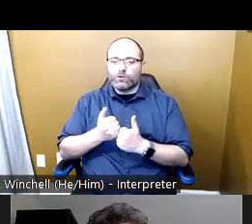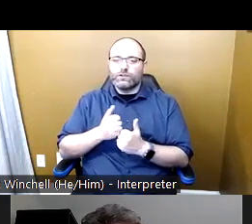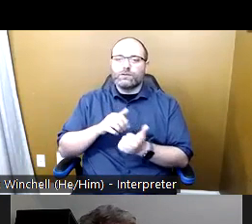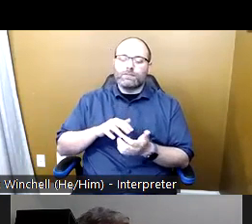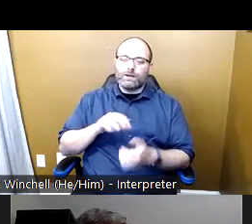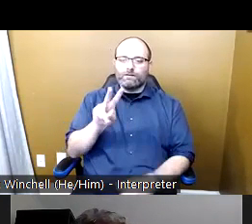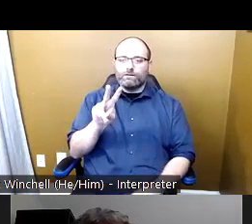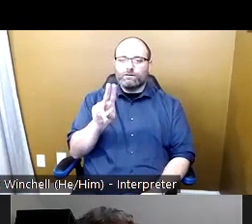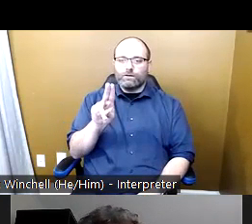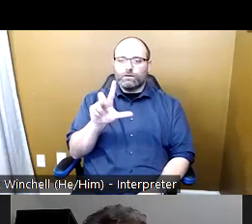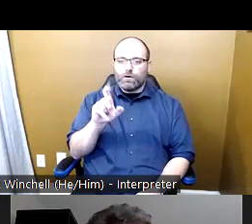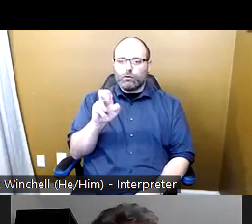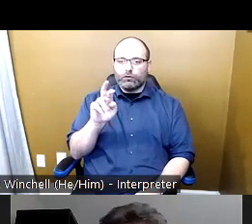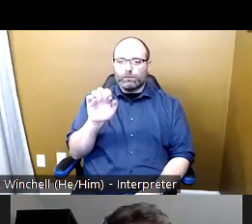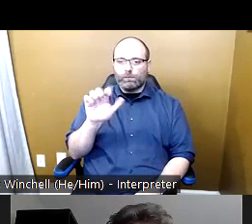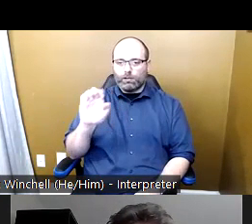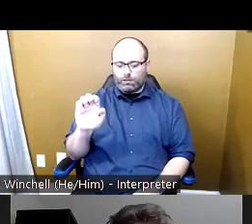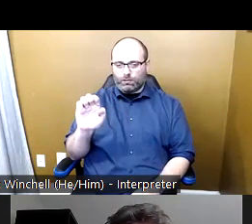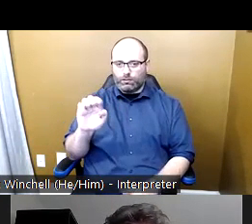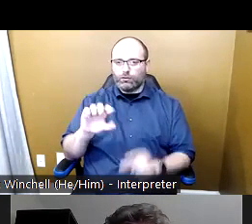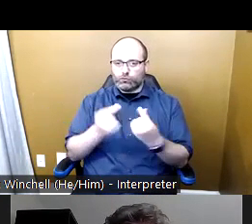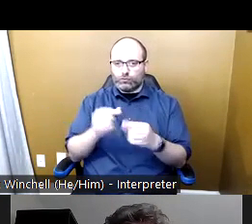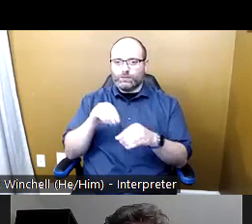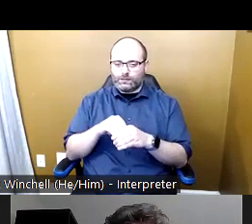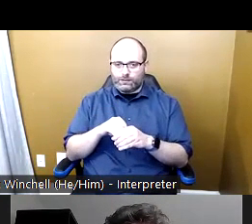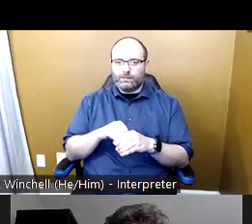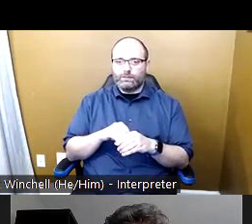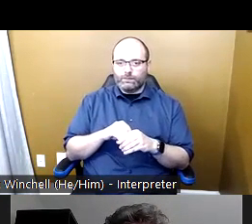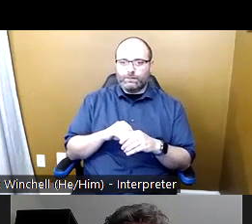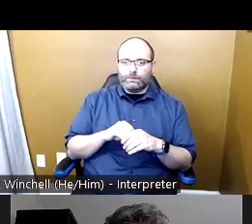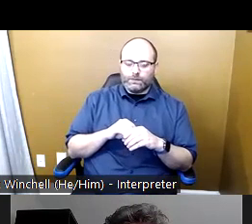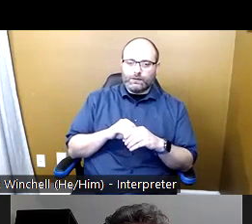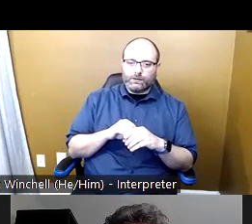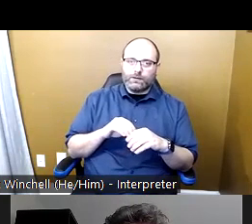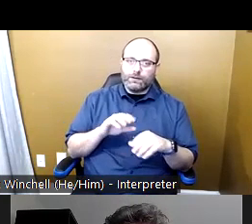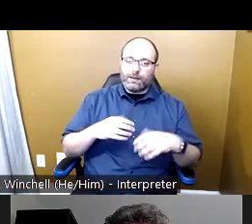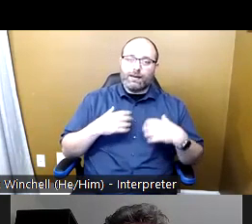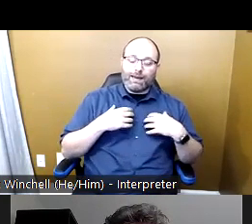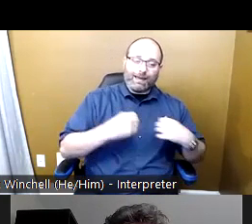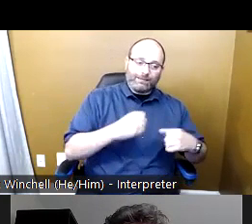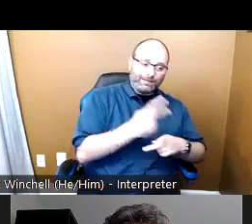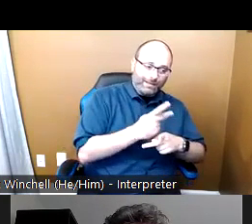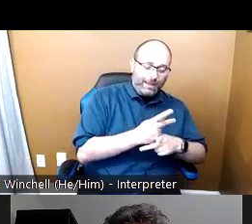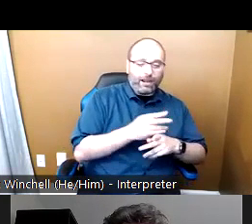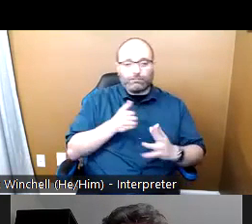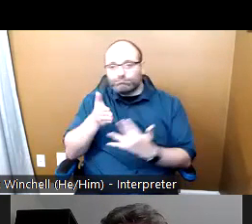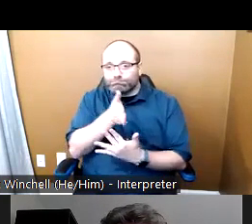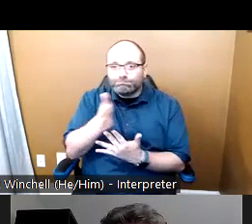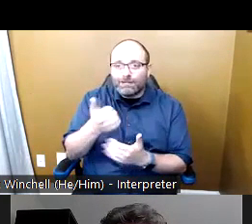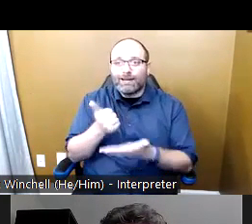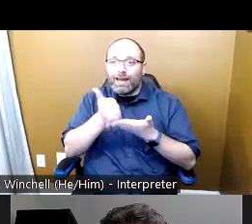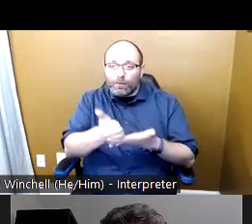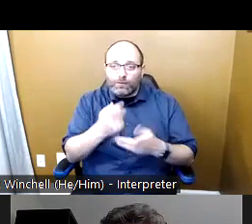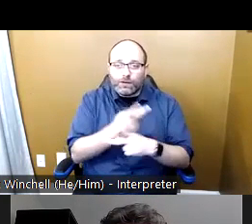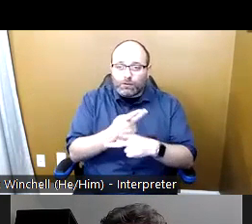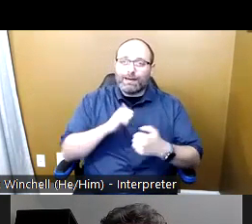groups, social events, advocacy, ID change support, healthcare navigation support, and much more. You name it, they are working